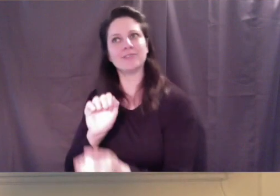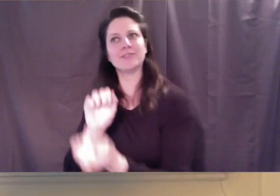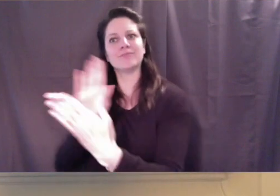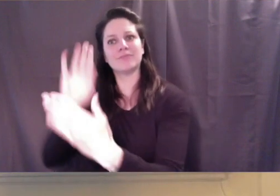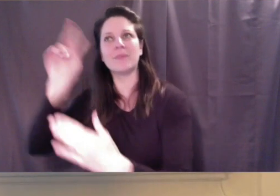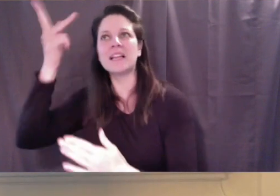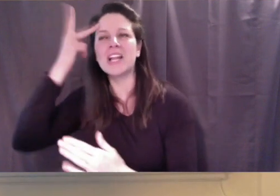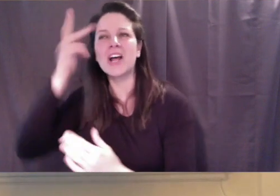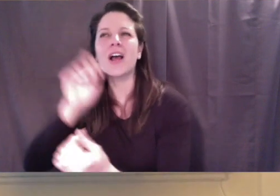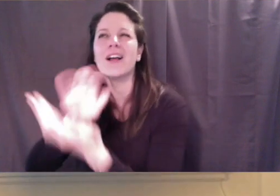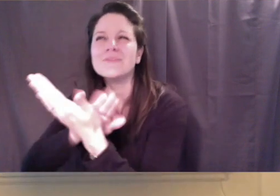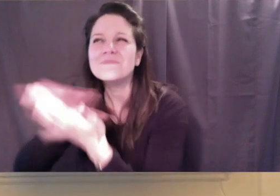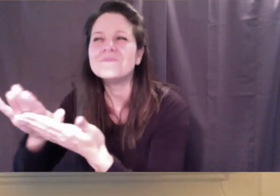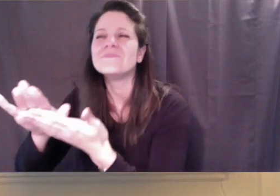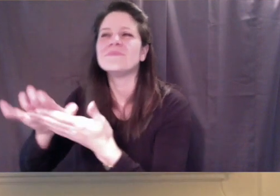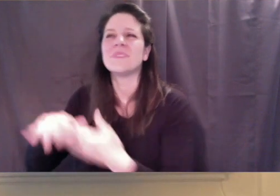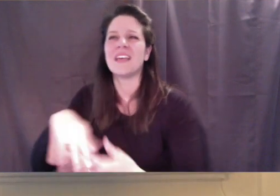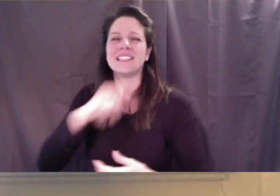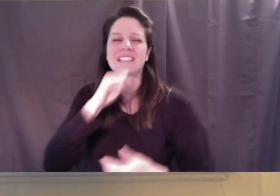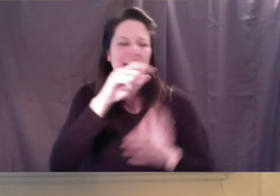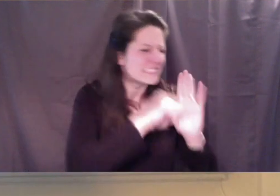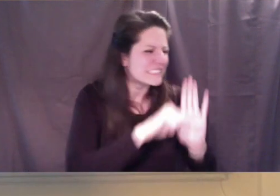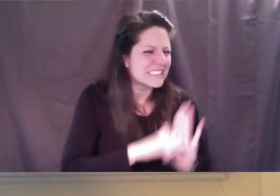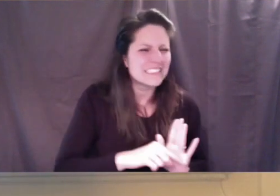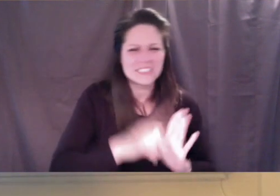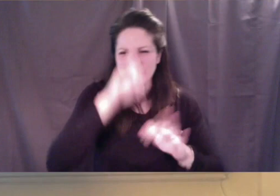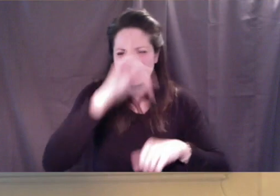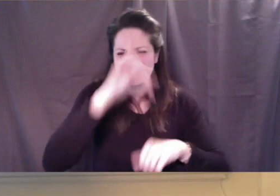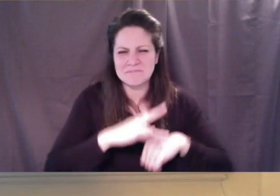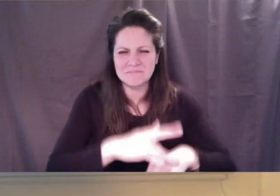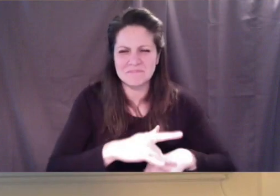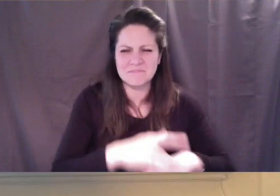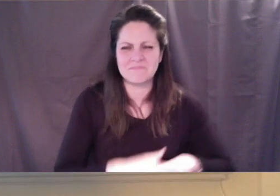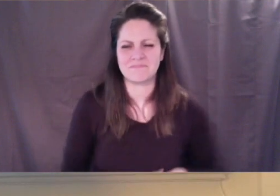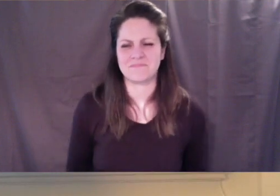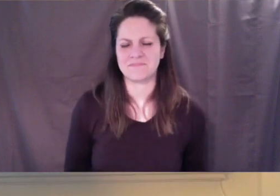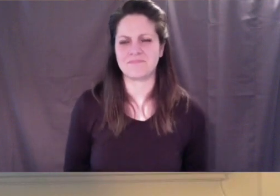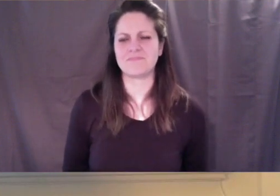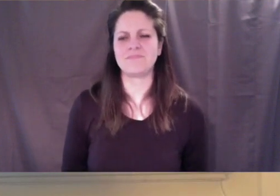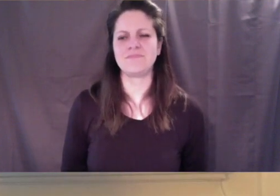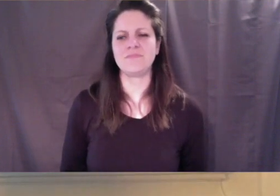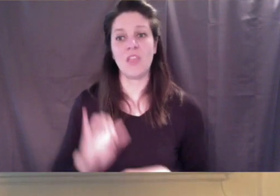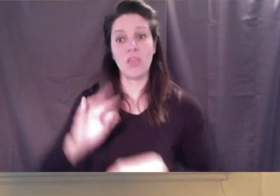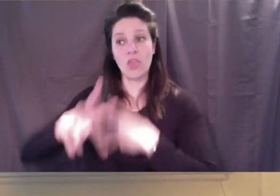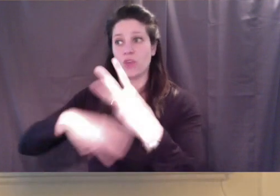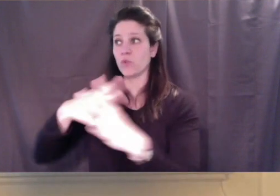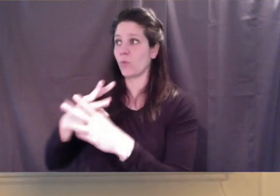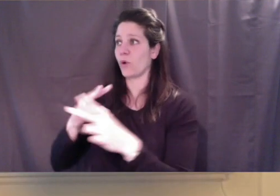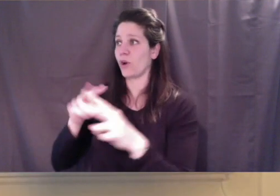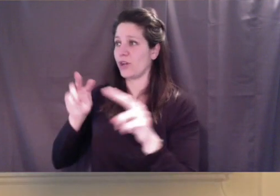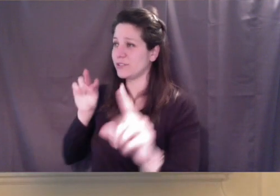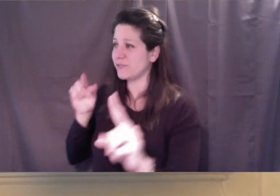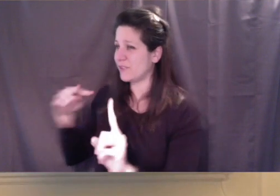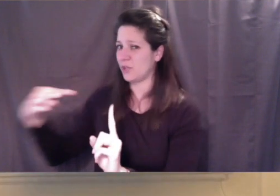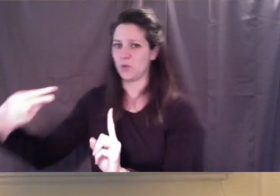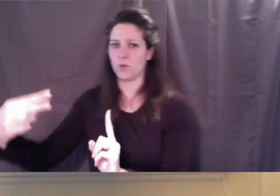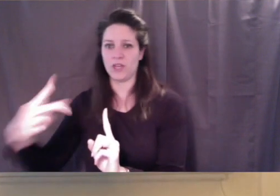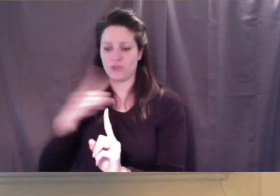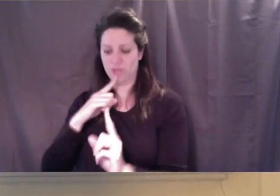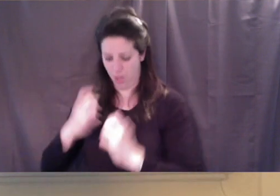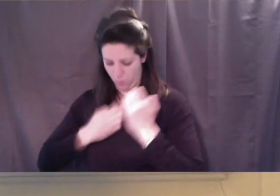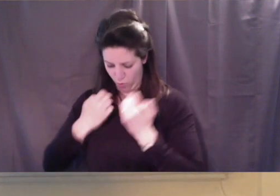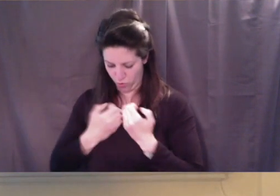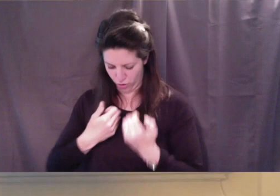political act, an act of rebellion in a world of cynicism and nihilism. This worldview values